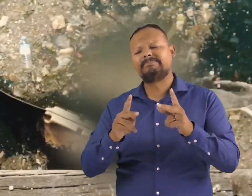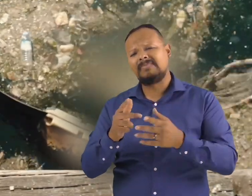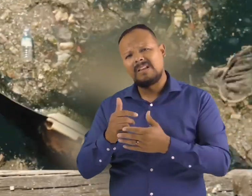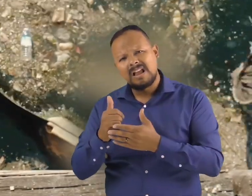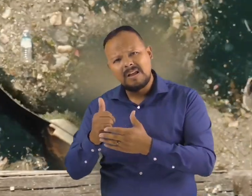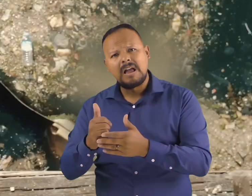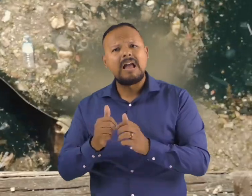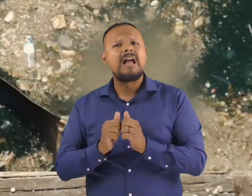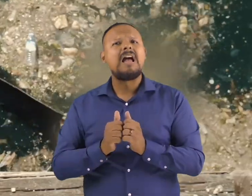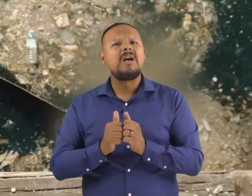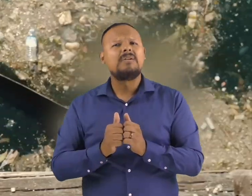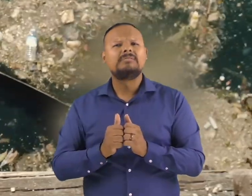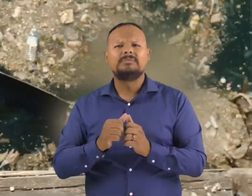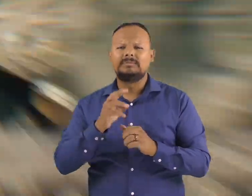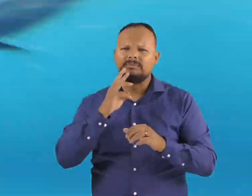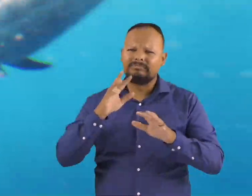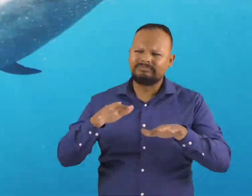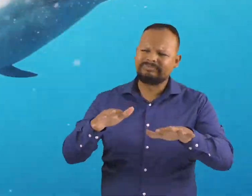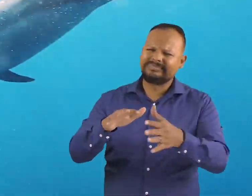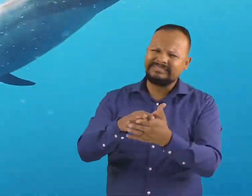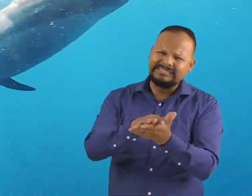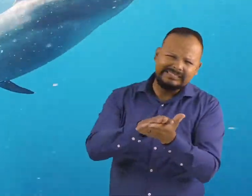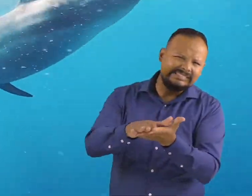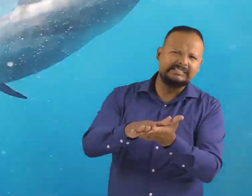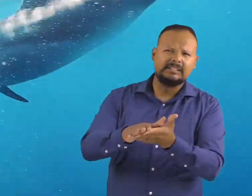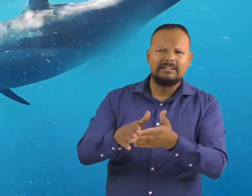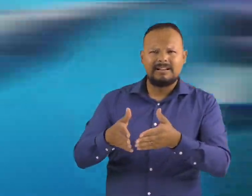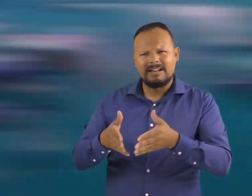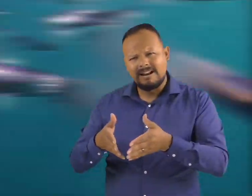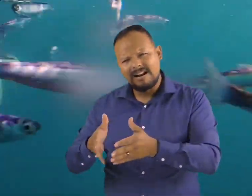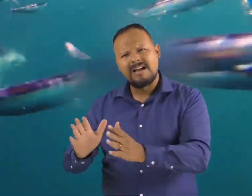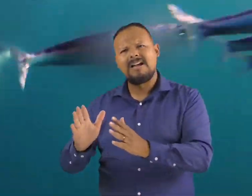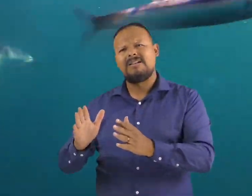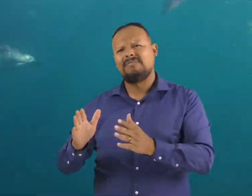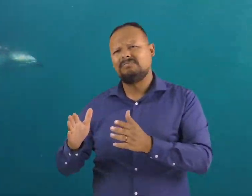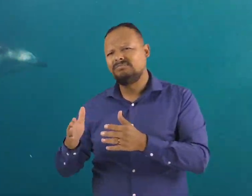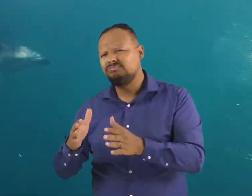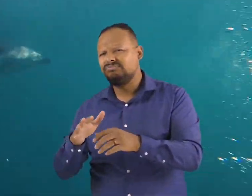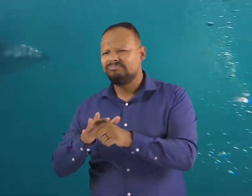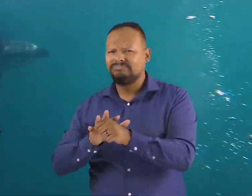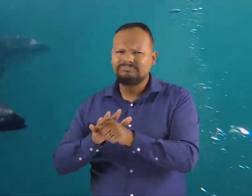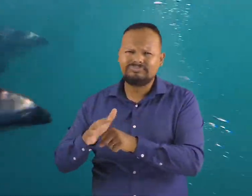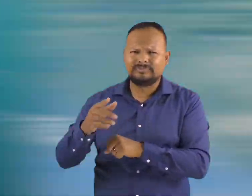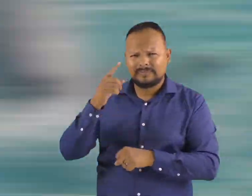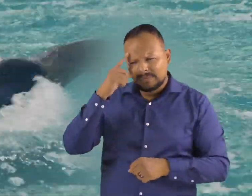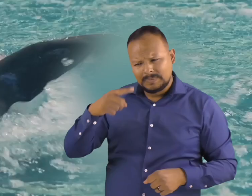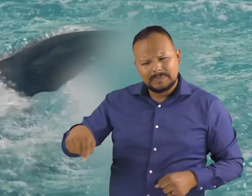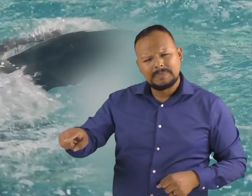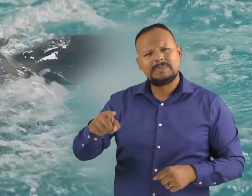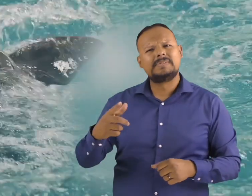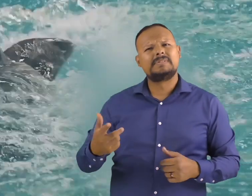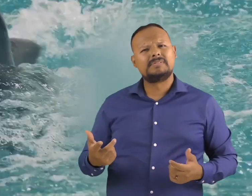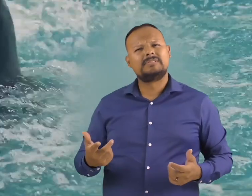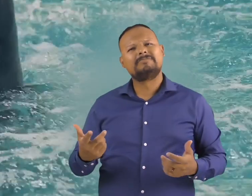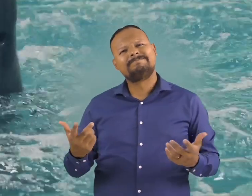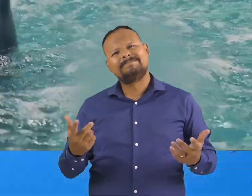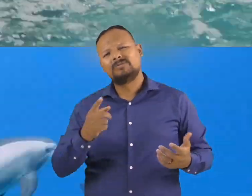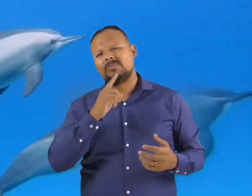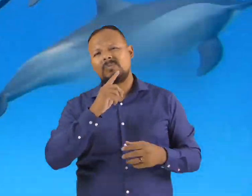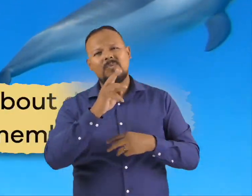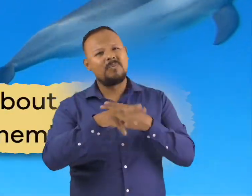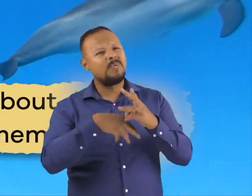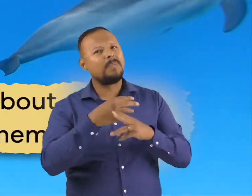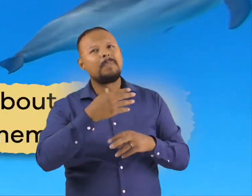increase their food supply. Obviously, the world is a better place because dolphins are in it.